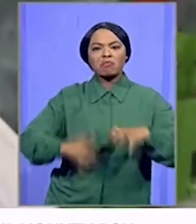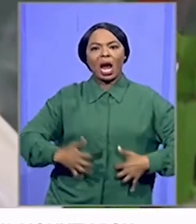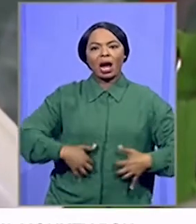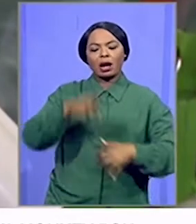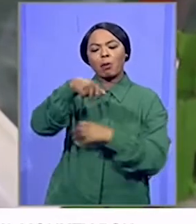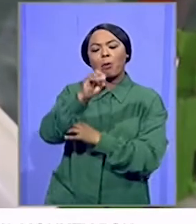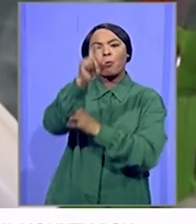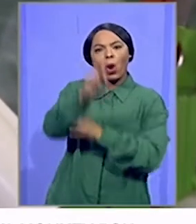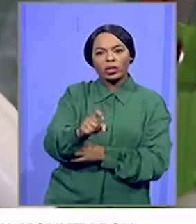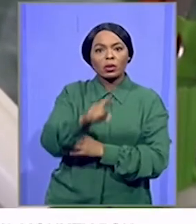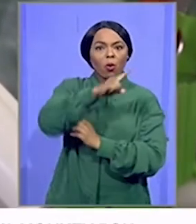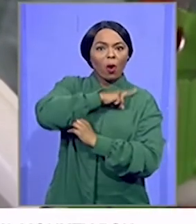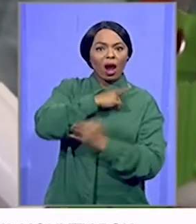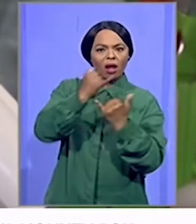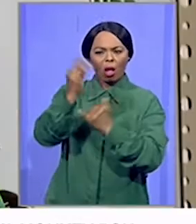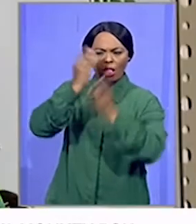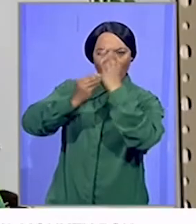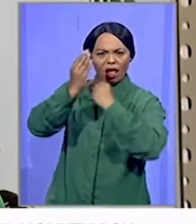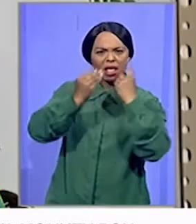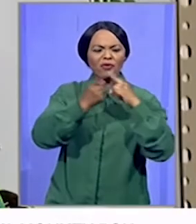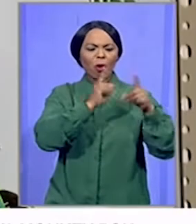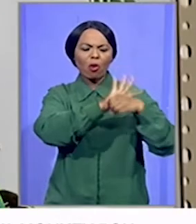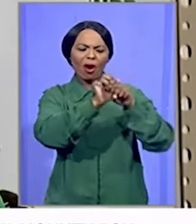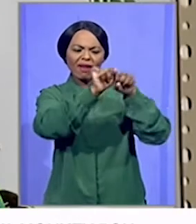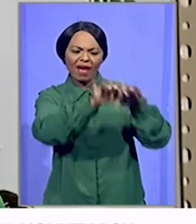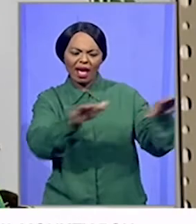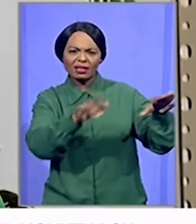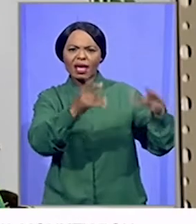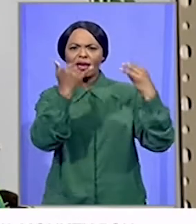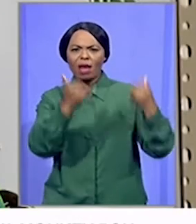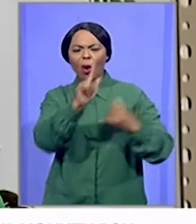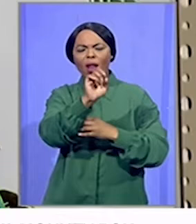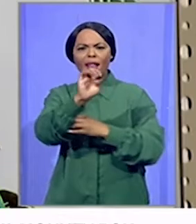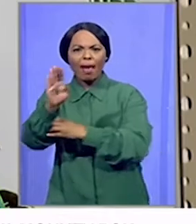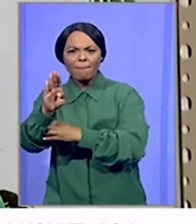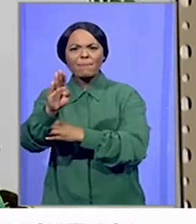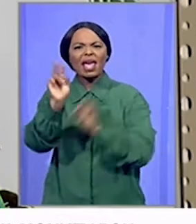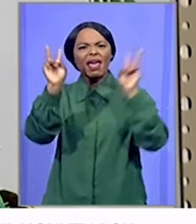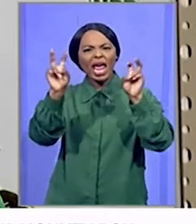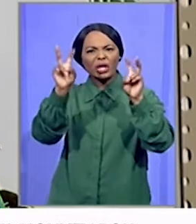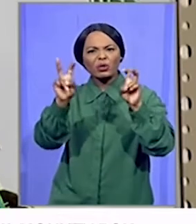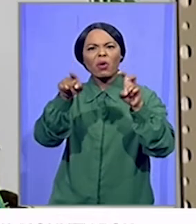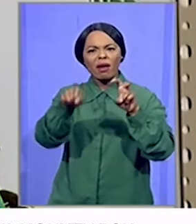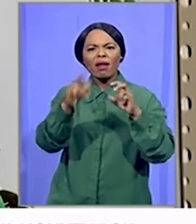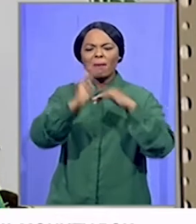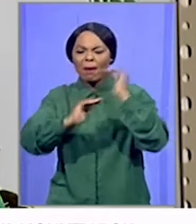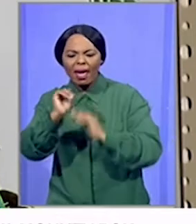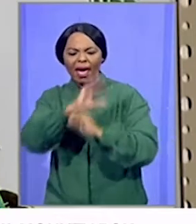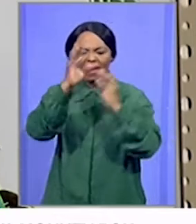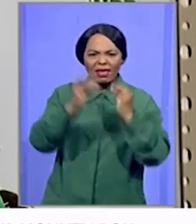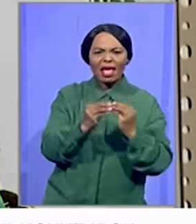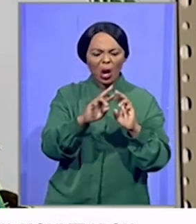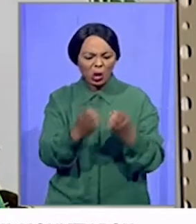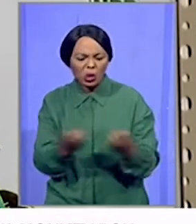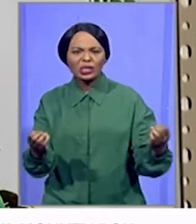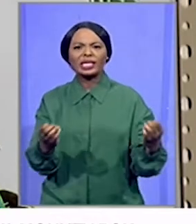with everything that we have learned from COVID-19, when we're looking at the laboratory infrastructure, we've got all that it takes to be